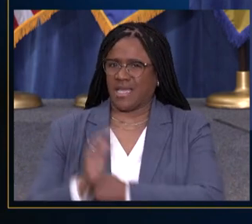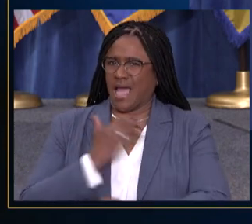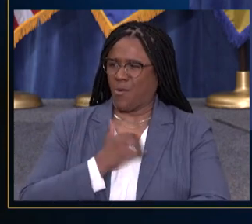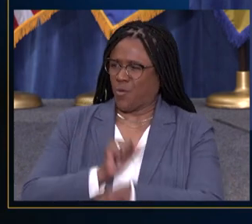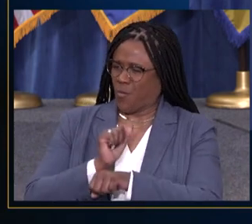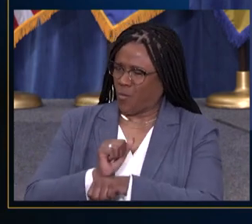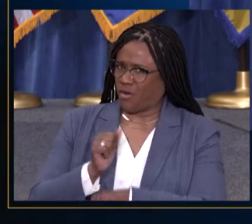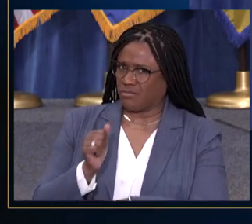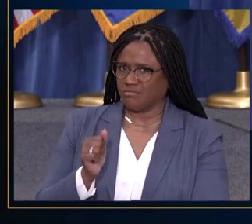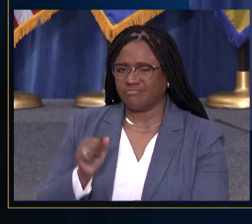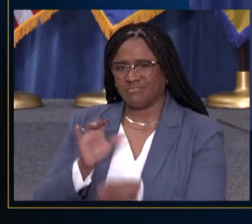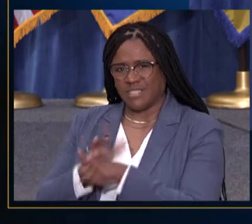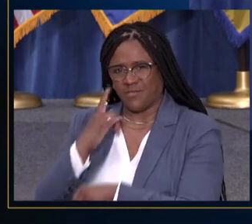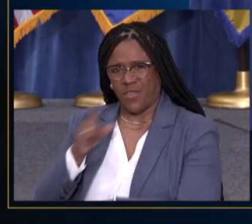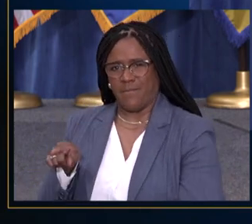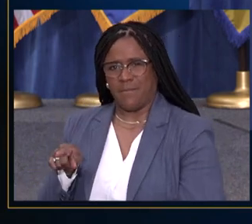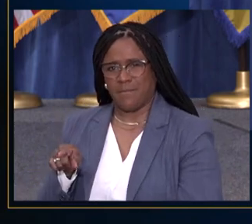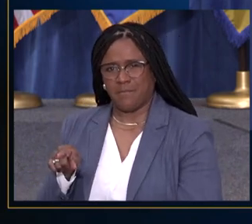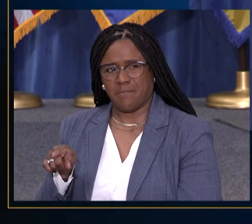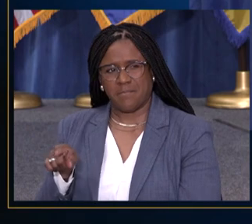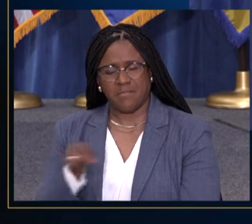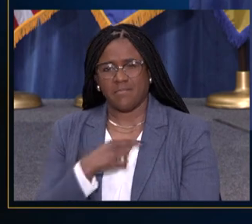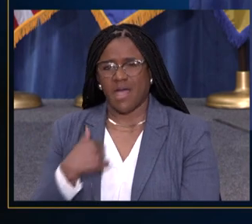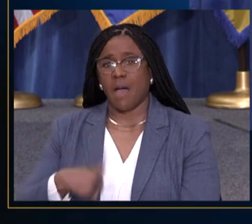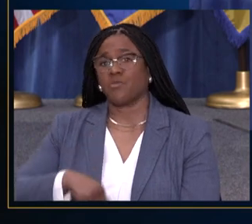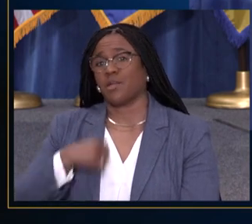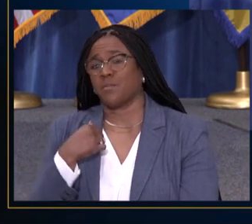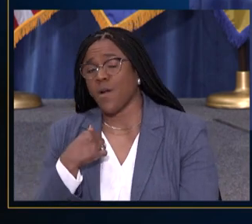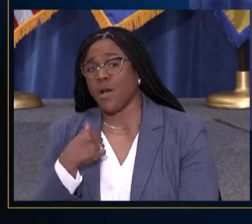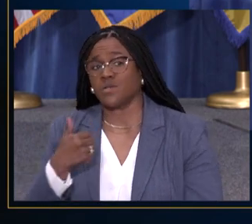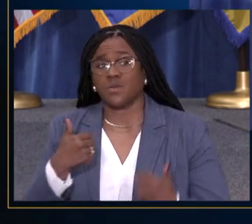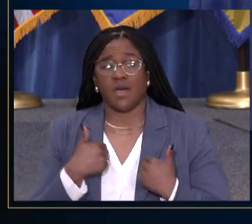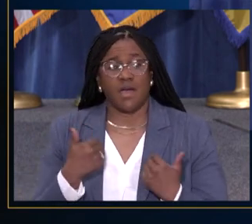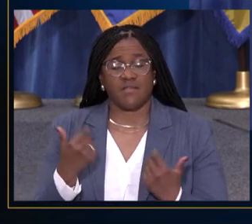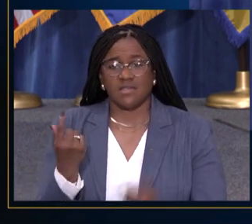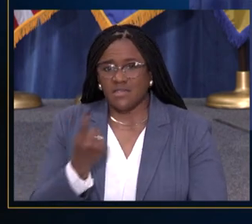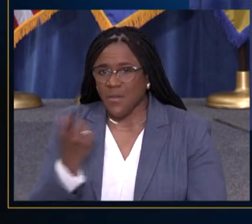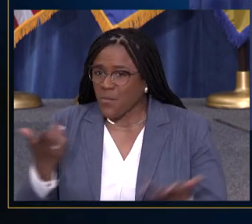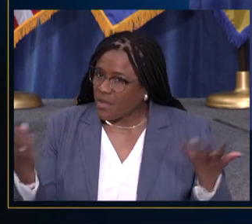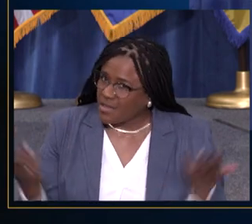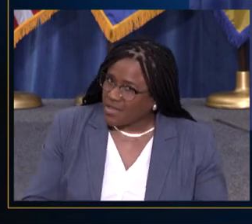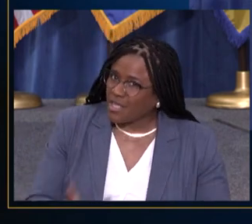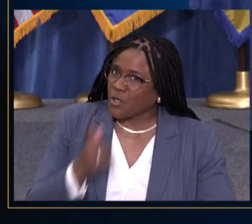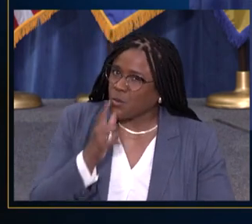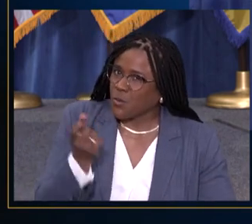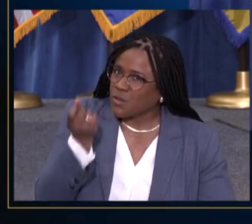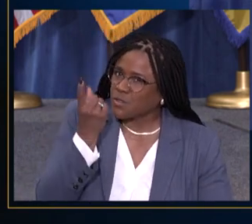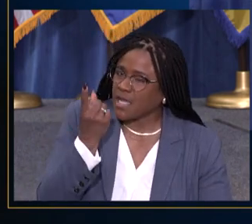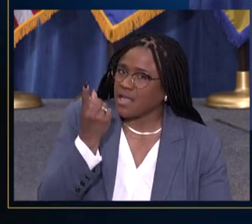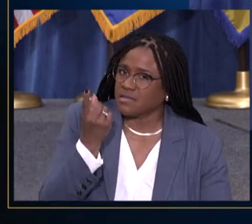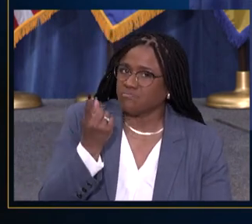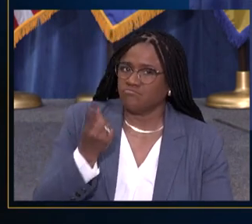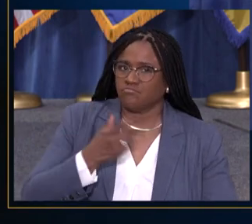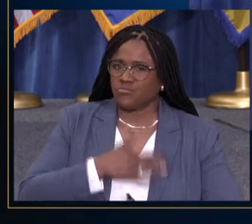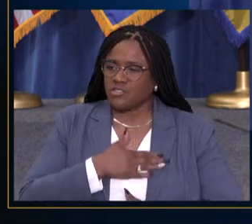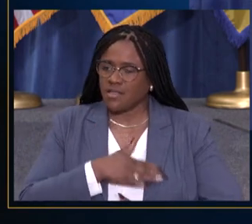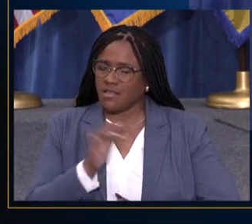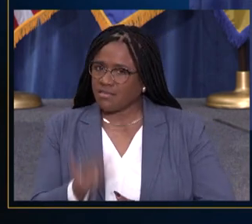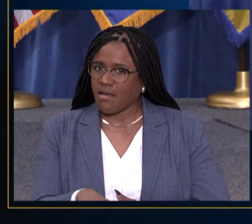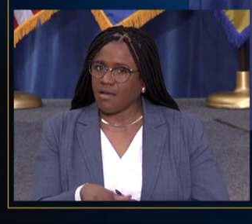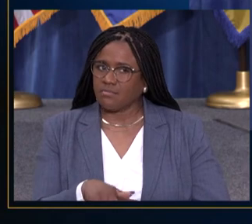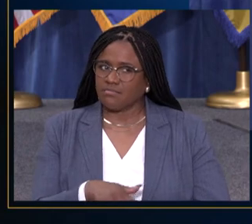them. And I am really proud to have someone here who understand and appreciate